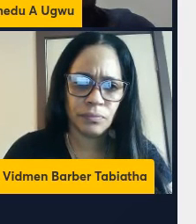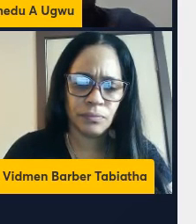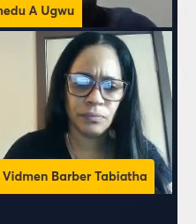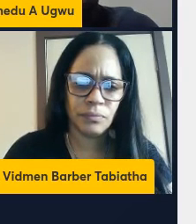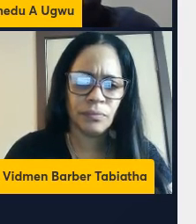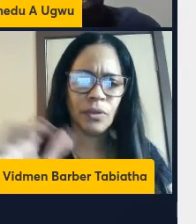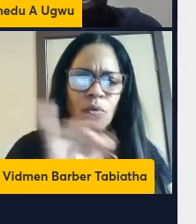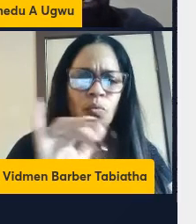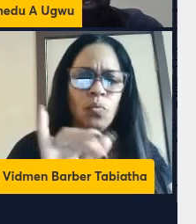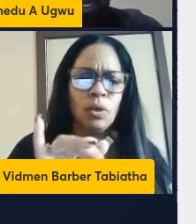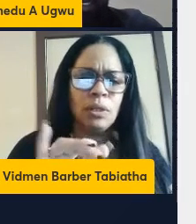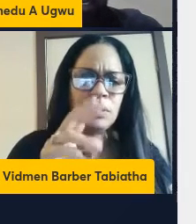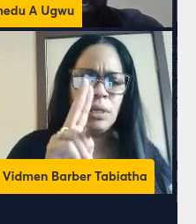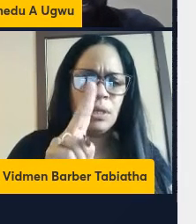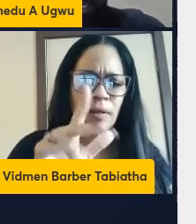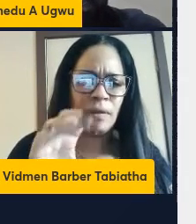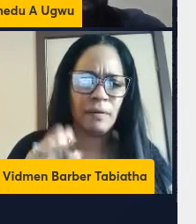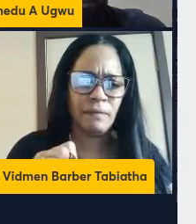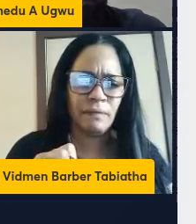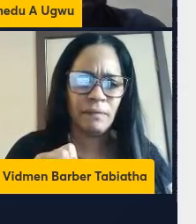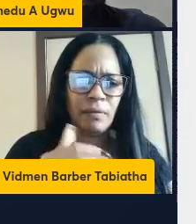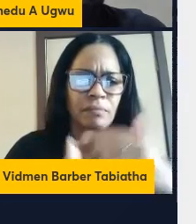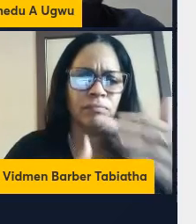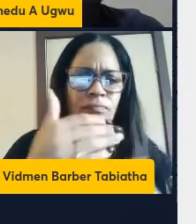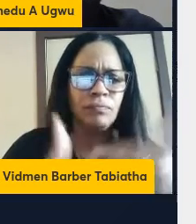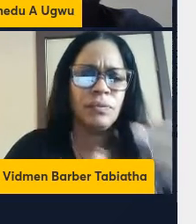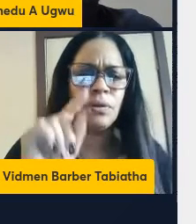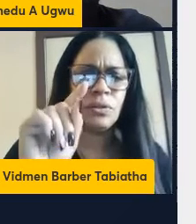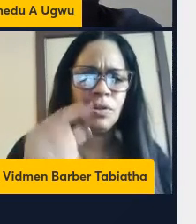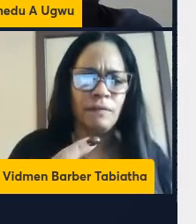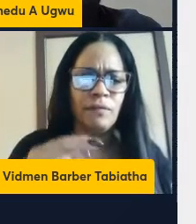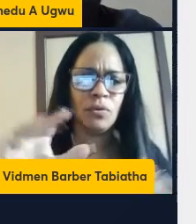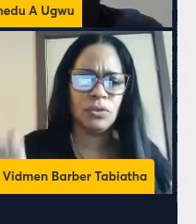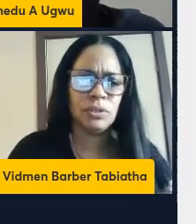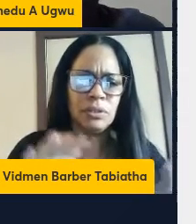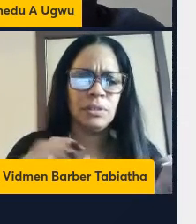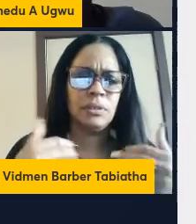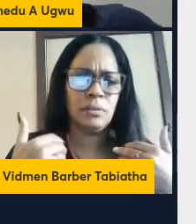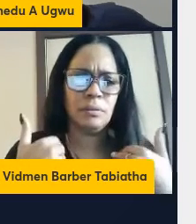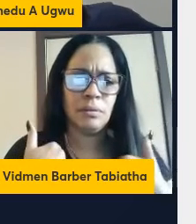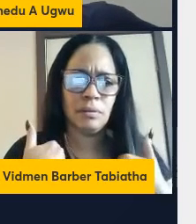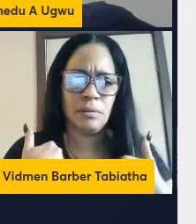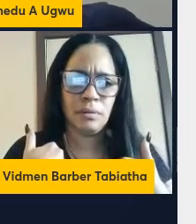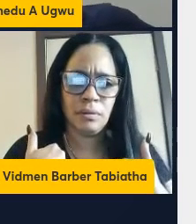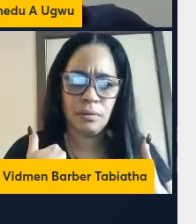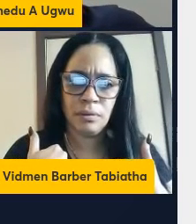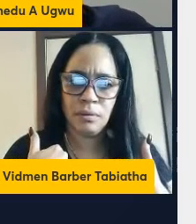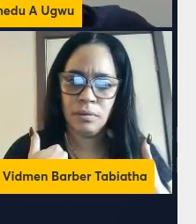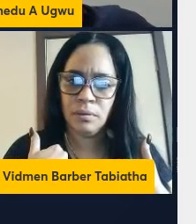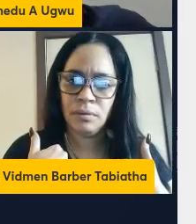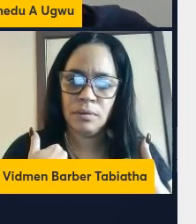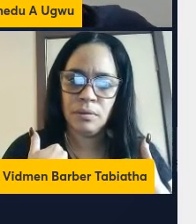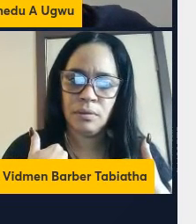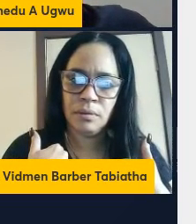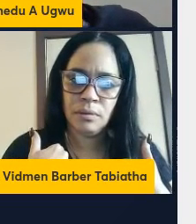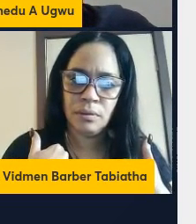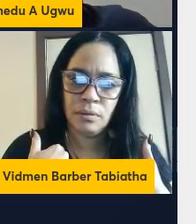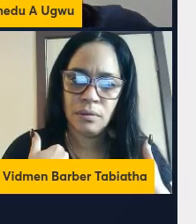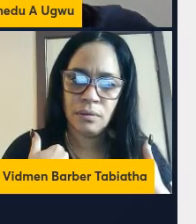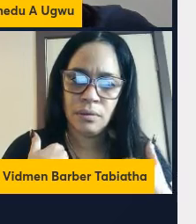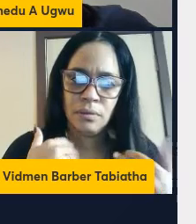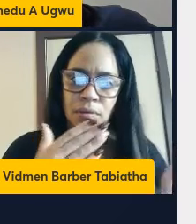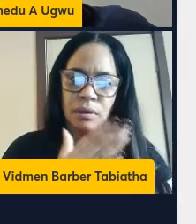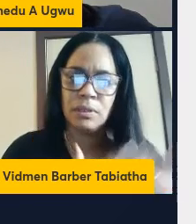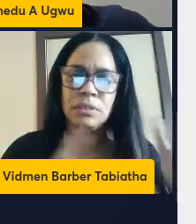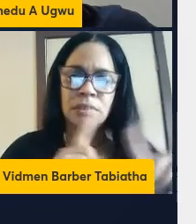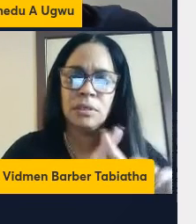We've done some virus neutralization assay, and then the first thinking is that there is cross-protection and neutralization of some of